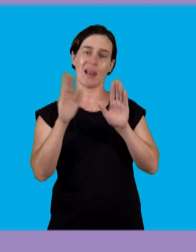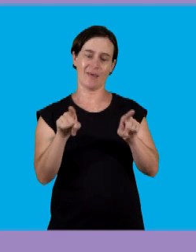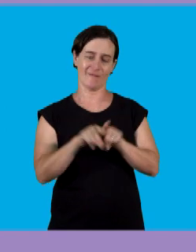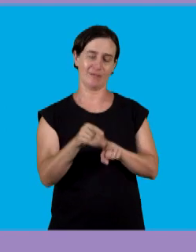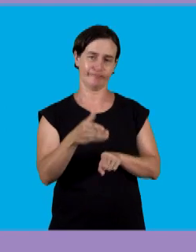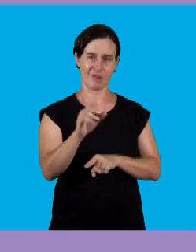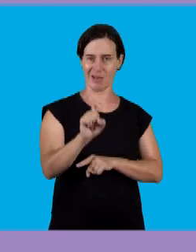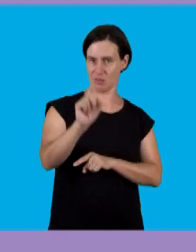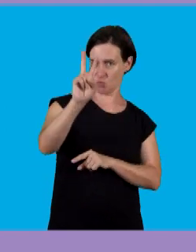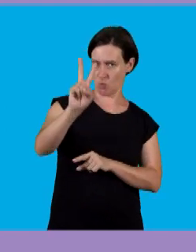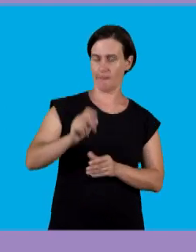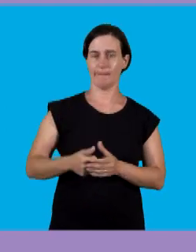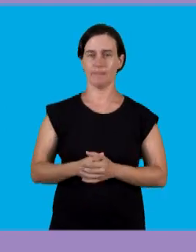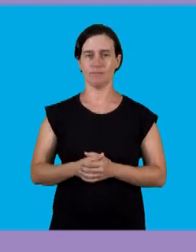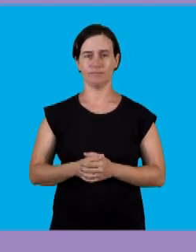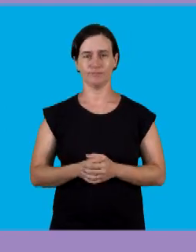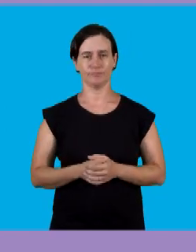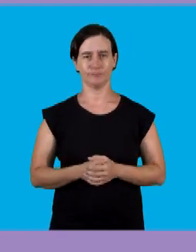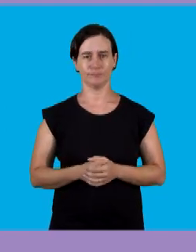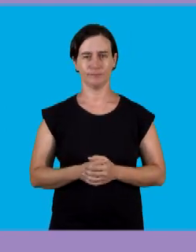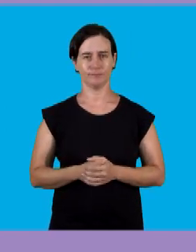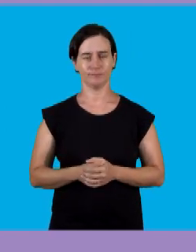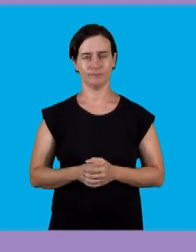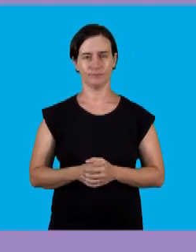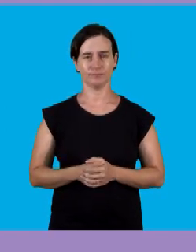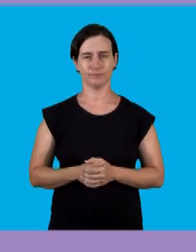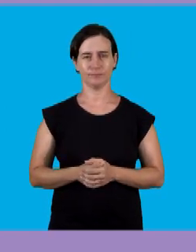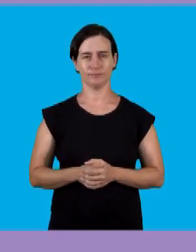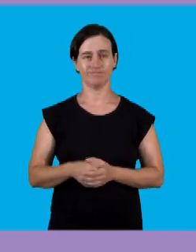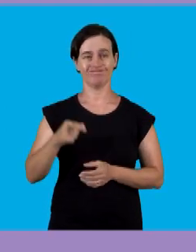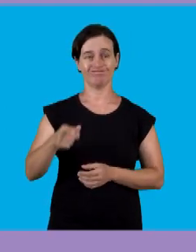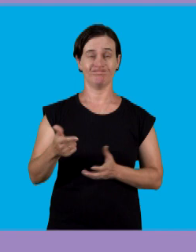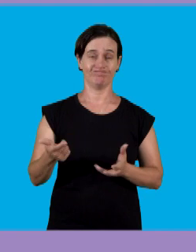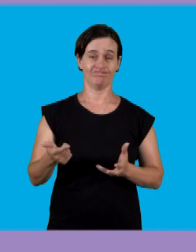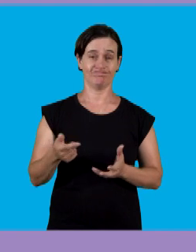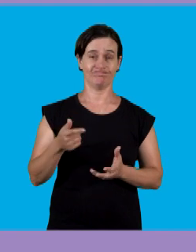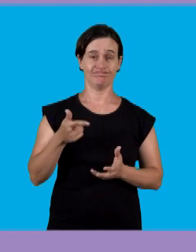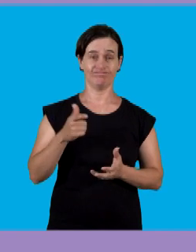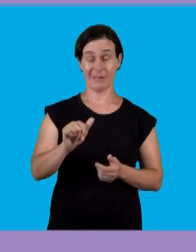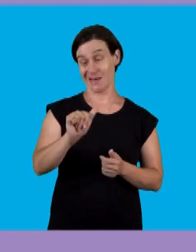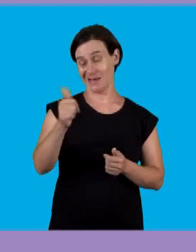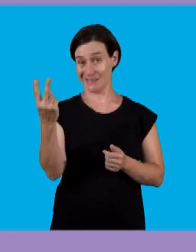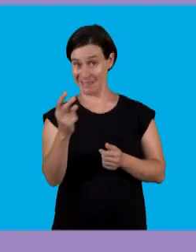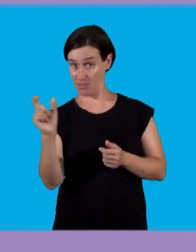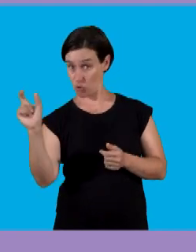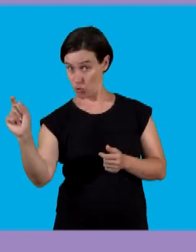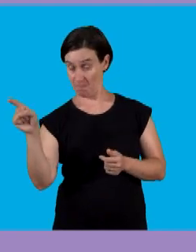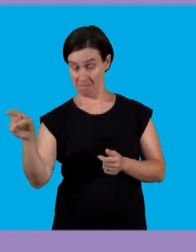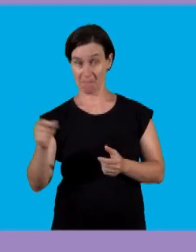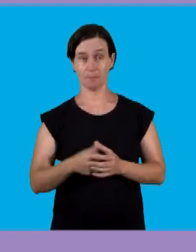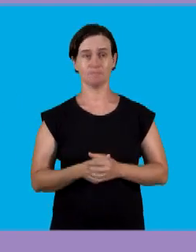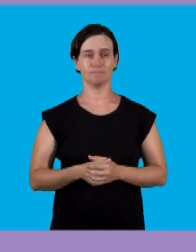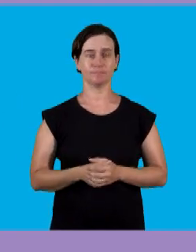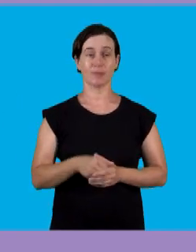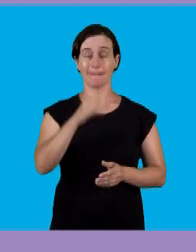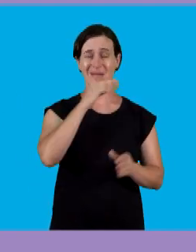to write these variables as they are. Let's move on to the second term of the binomial. That's going